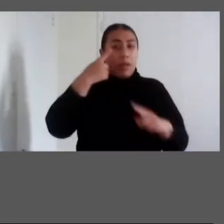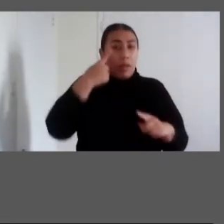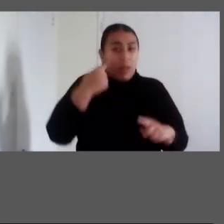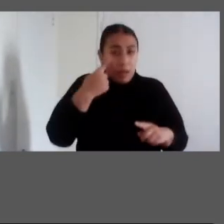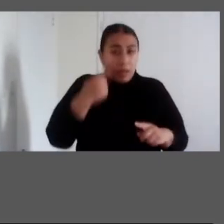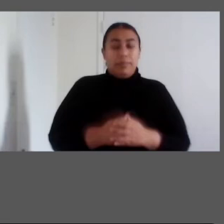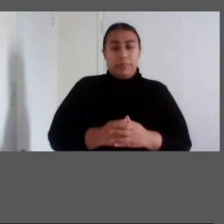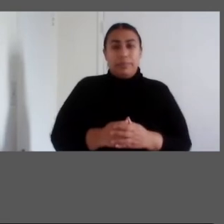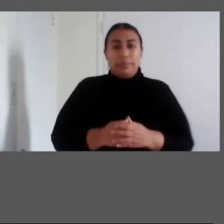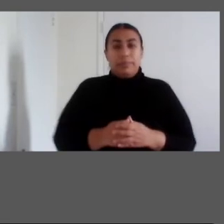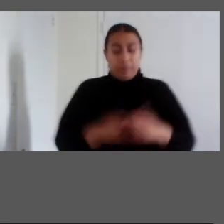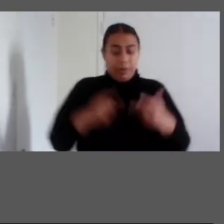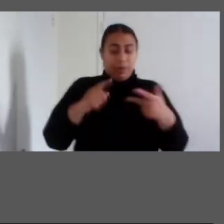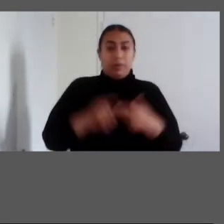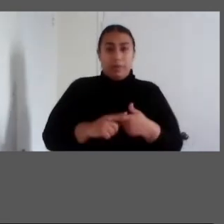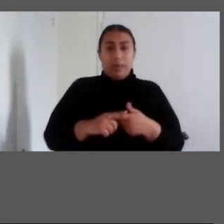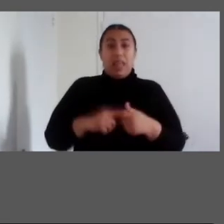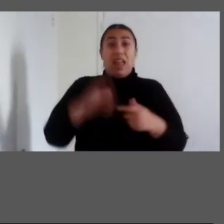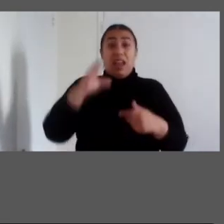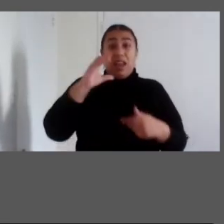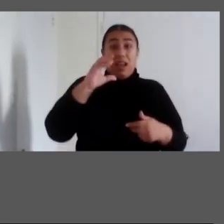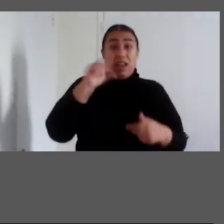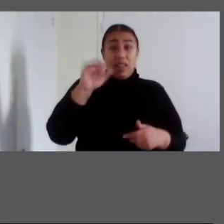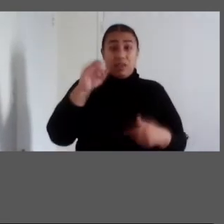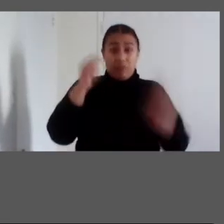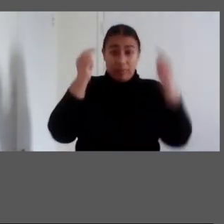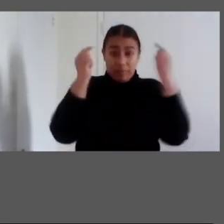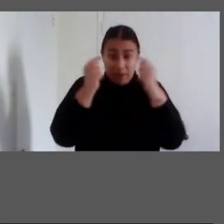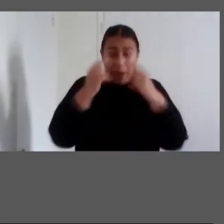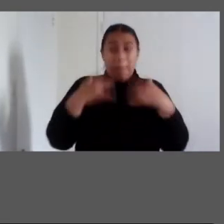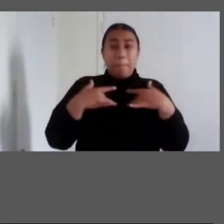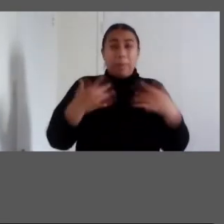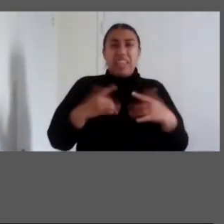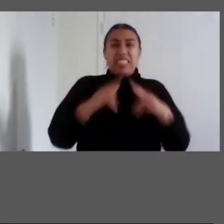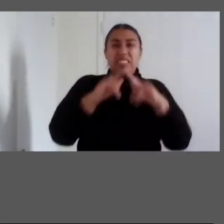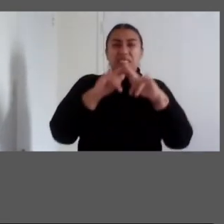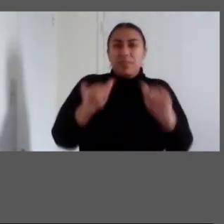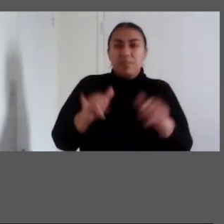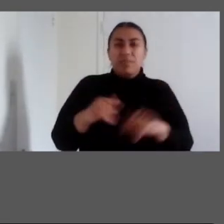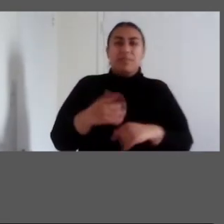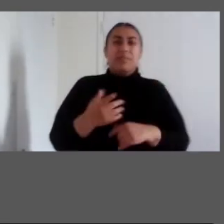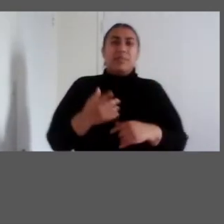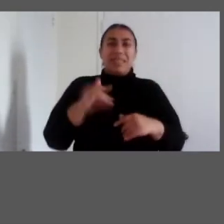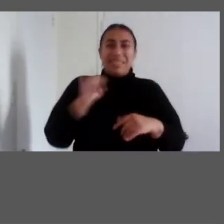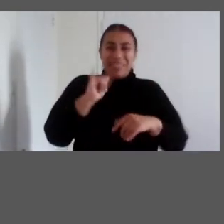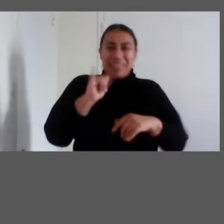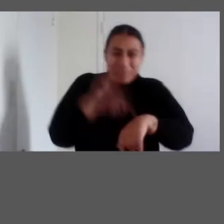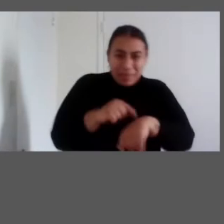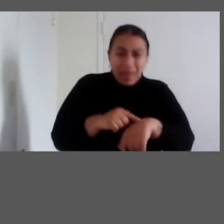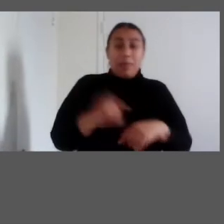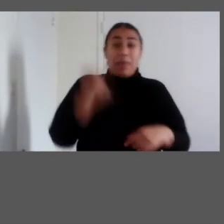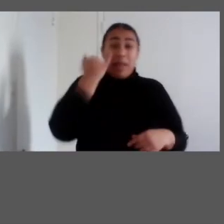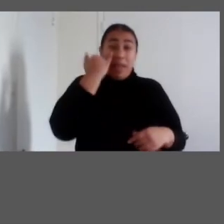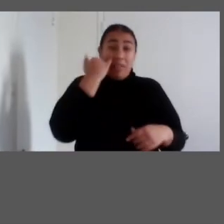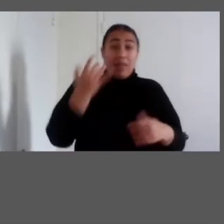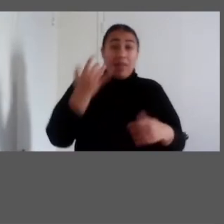that run from the eye that is in pain. Cluster headaches can present in a similar time daily.